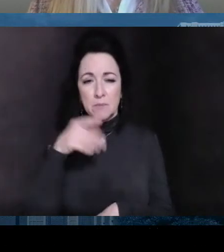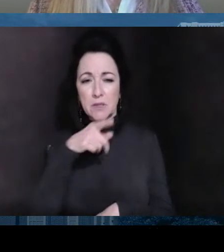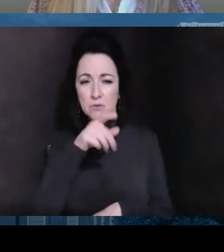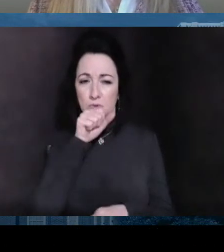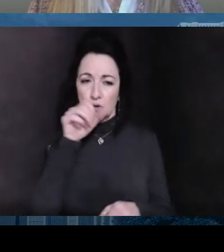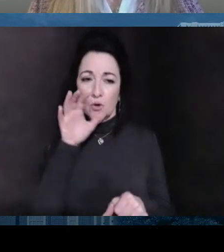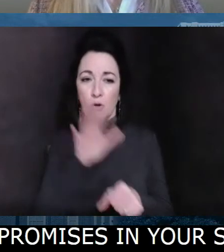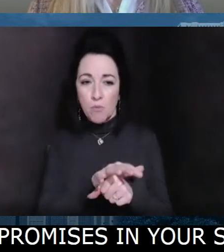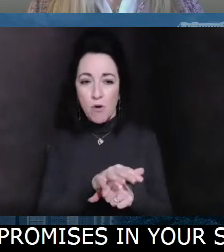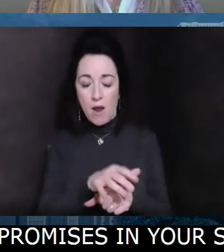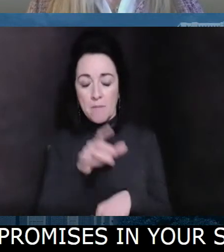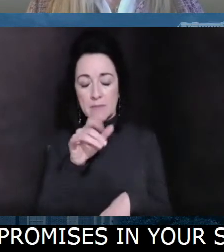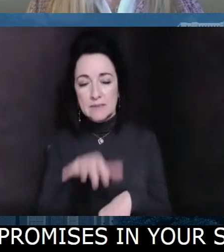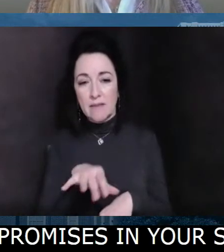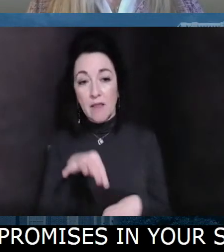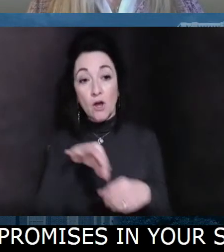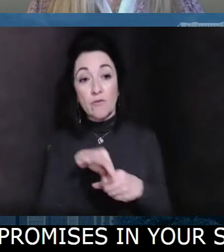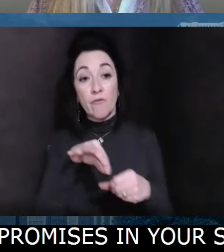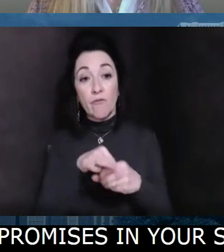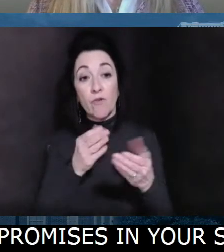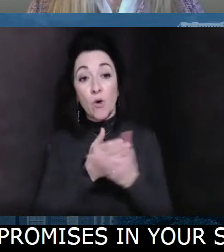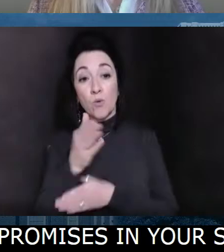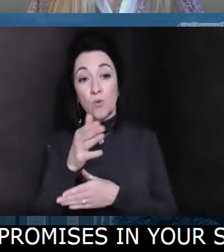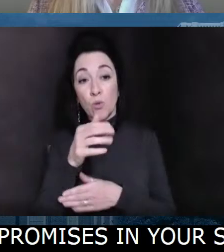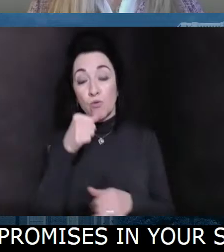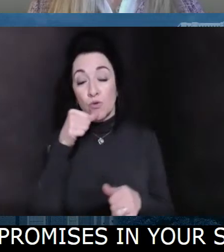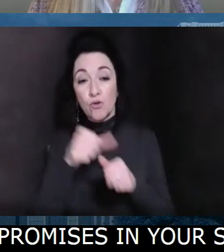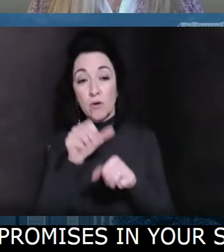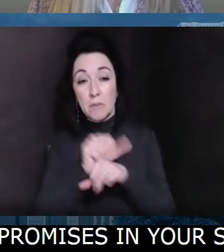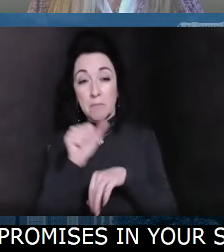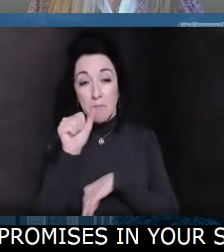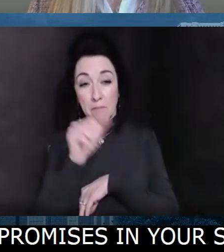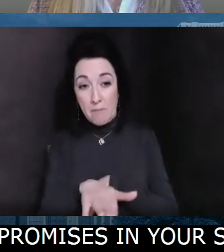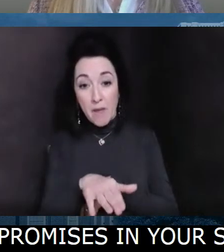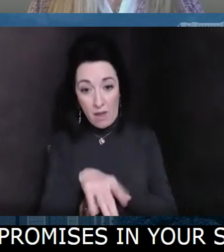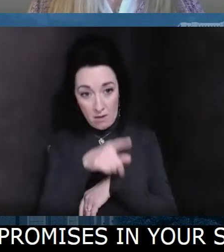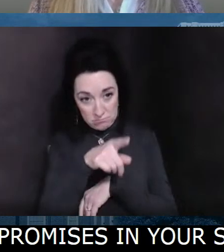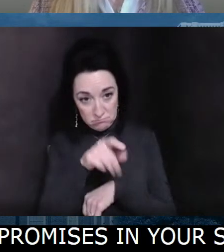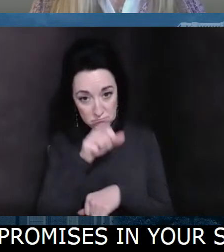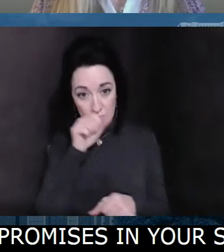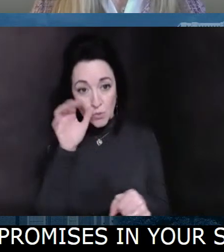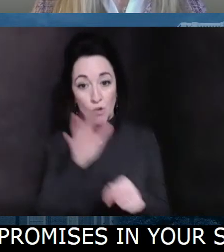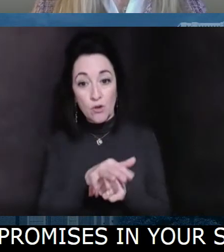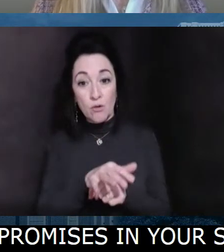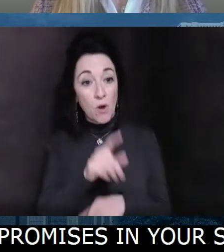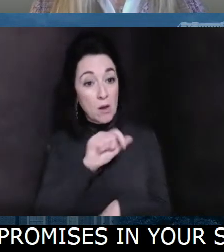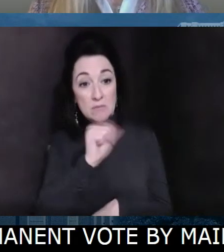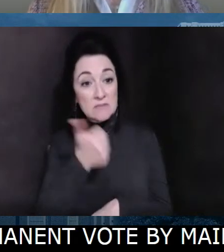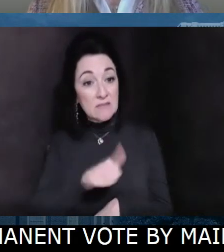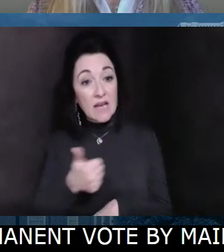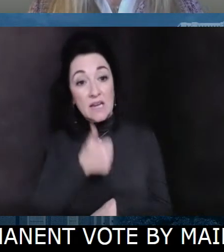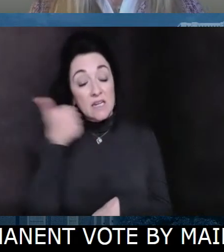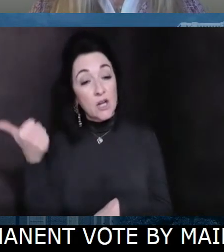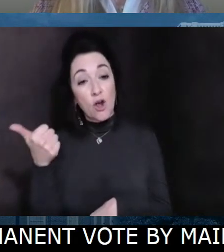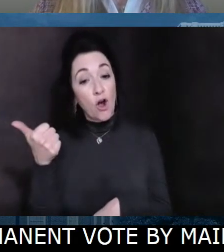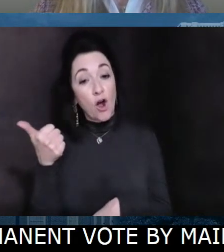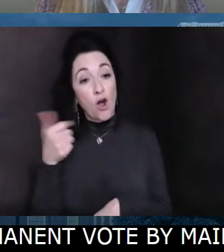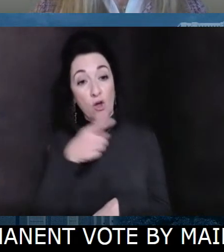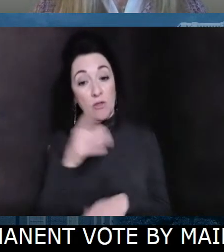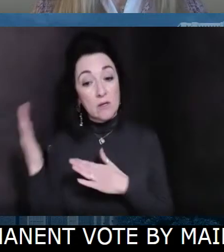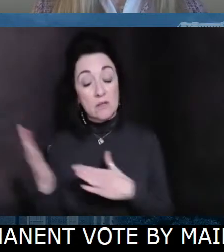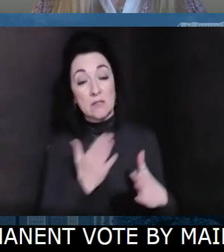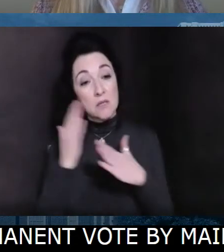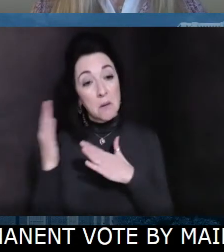you foresee any other changes that are going to have to happen for elections in the future based on what happened